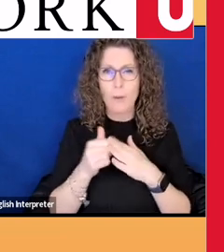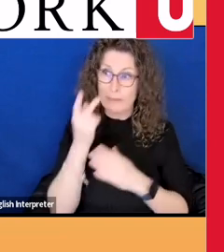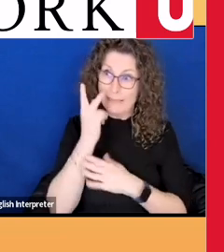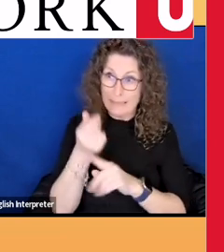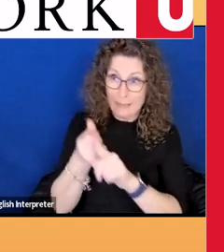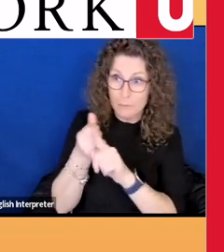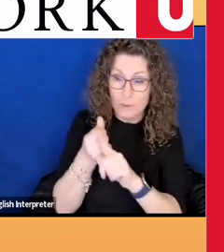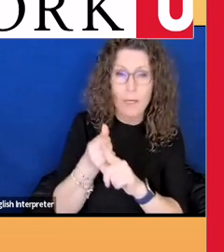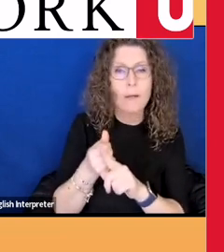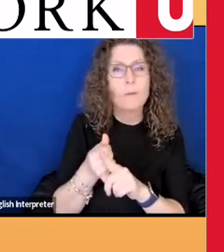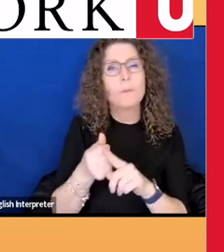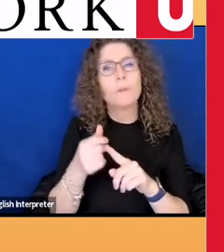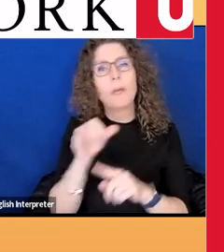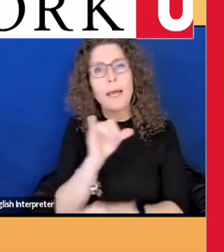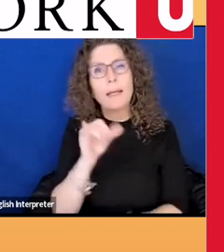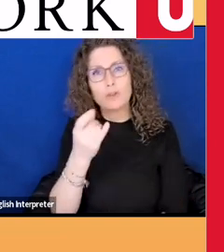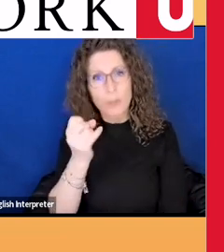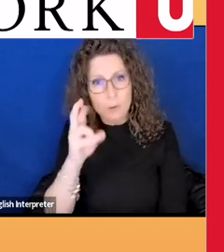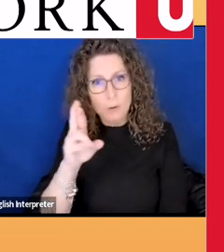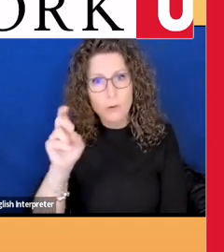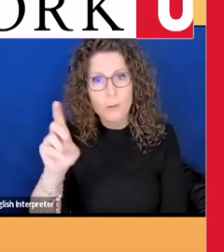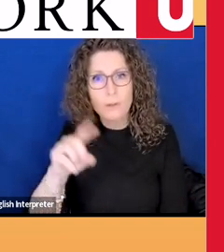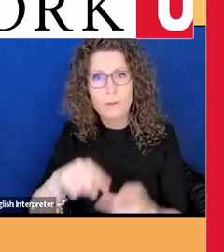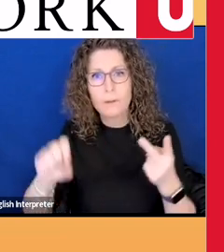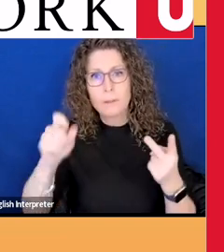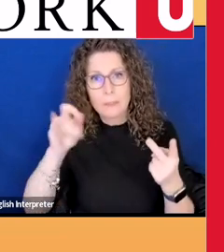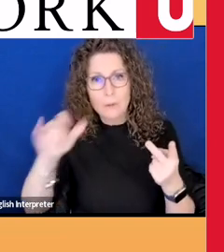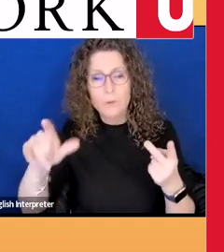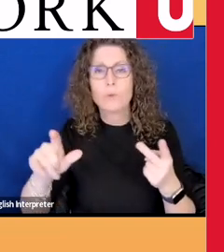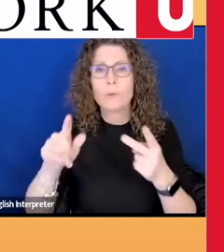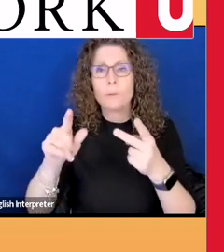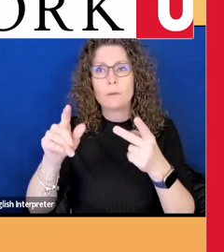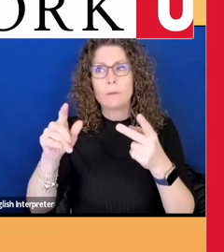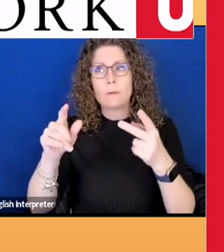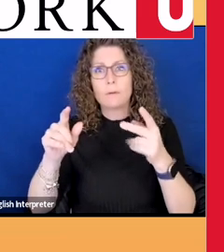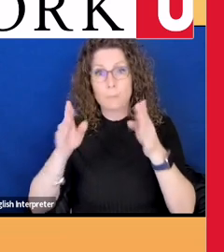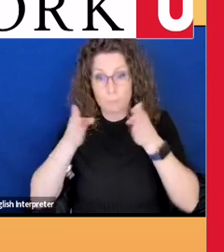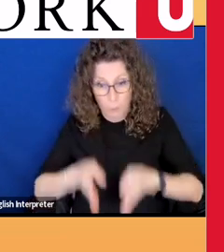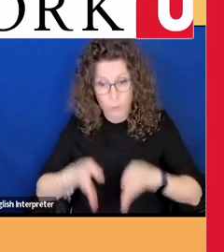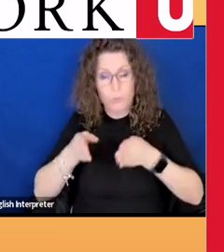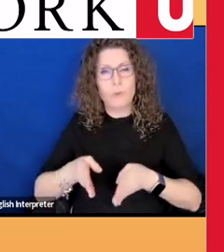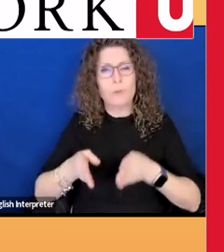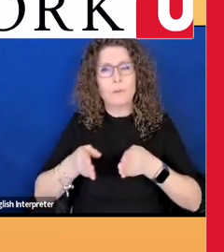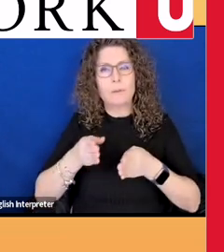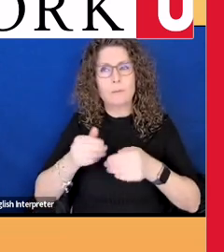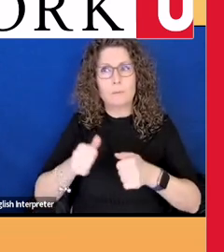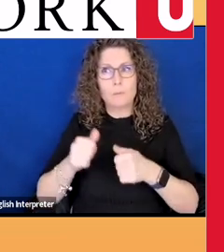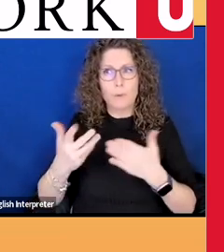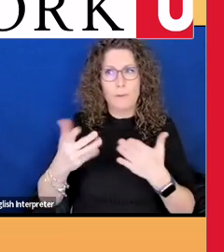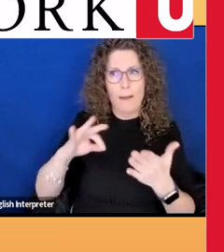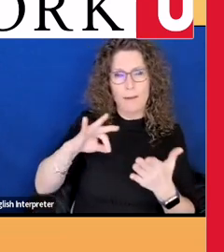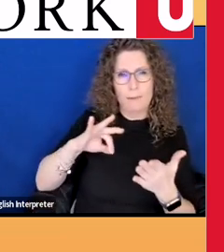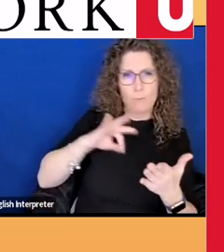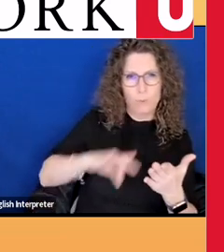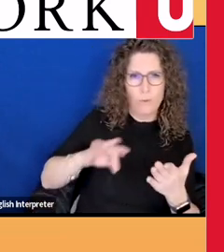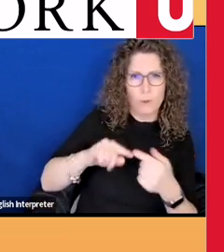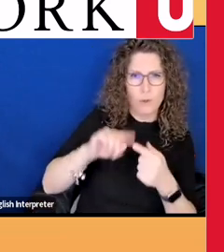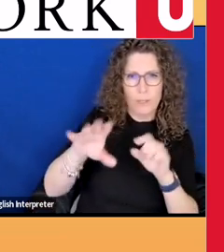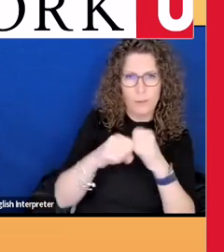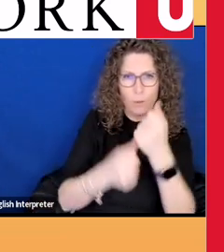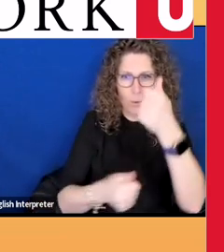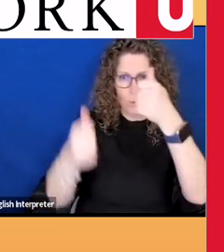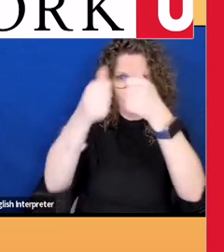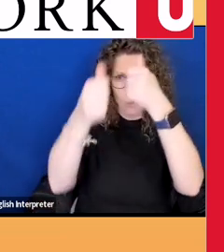and sexual beings, do not grant them positional privileges in a patriarchal social order? And by